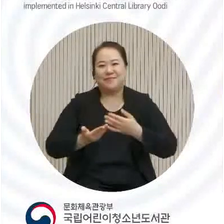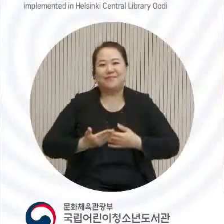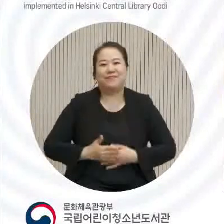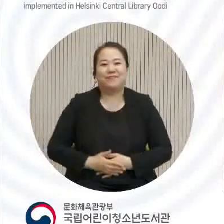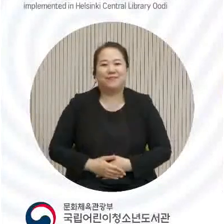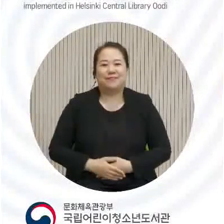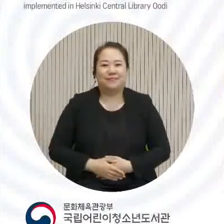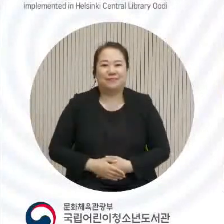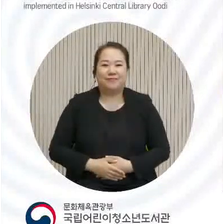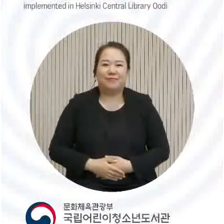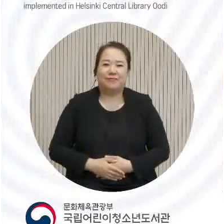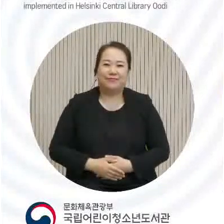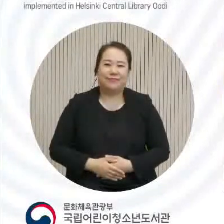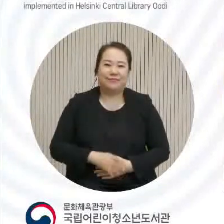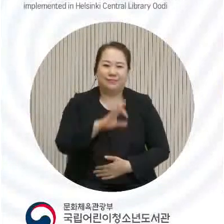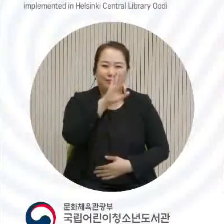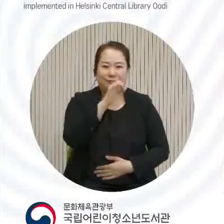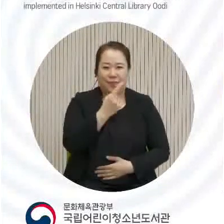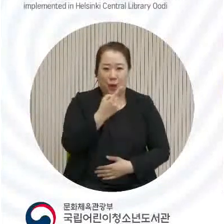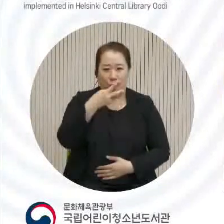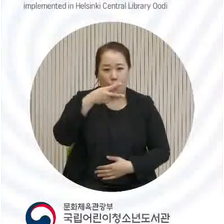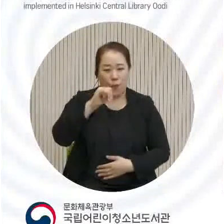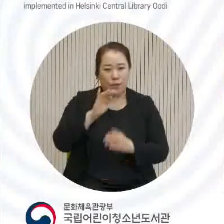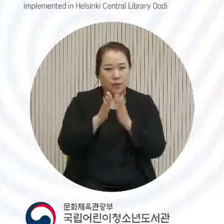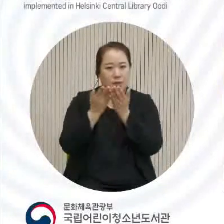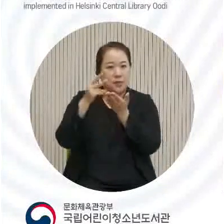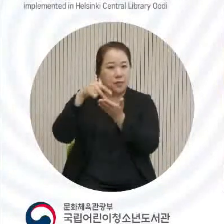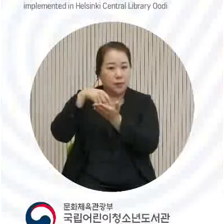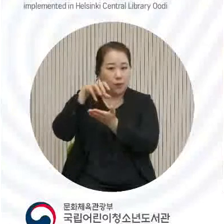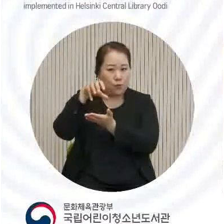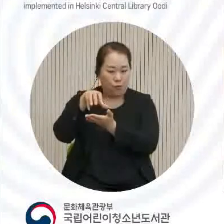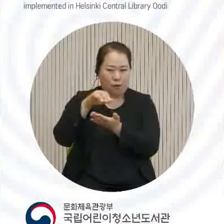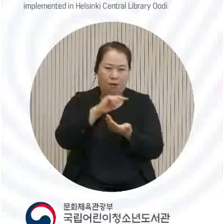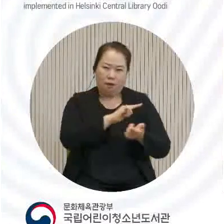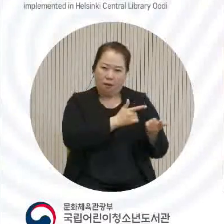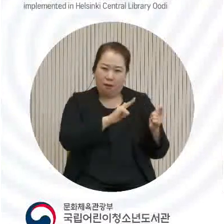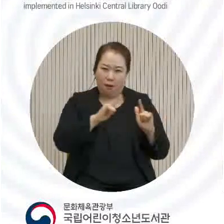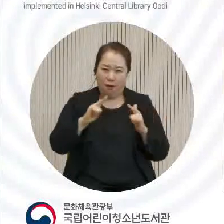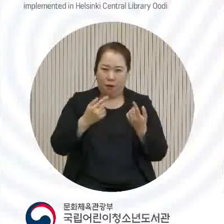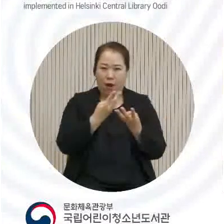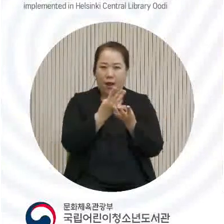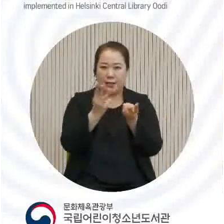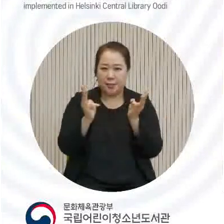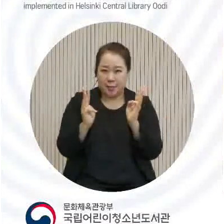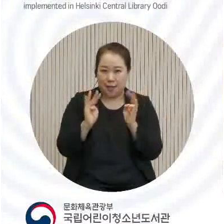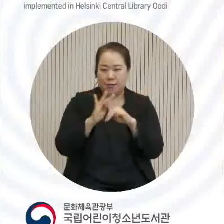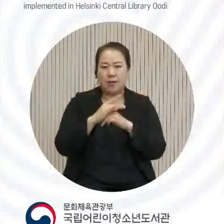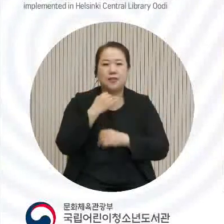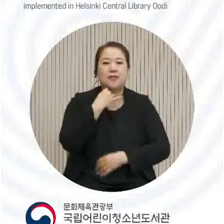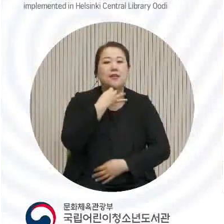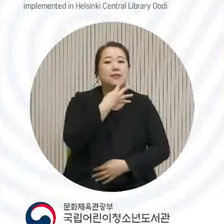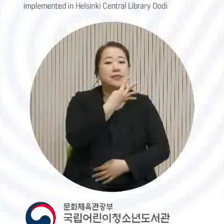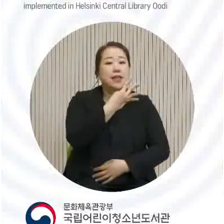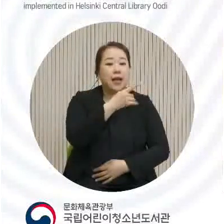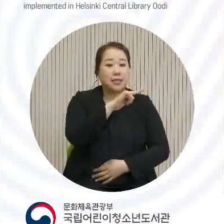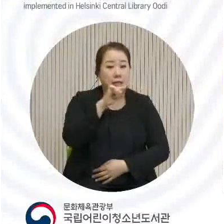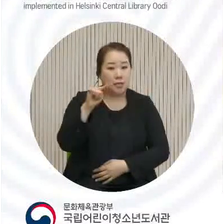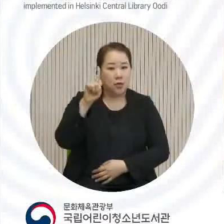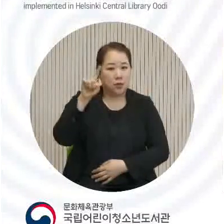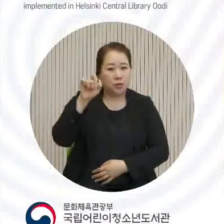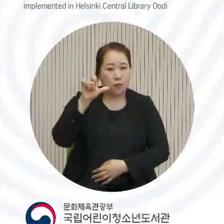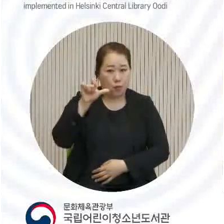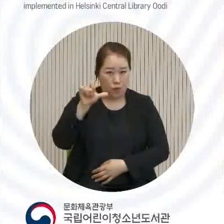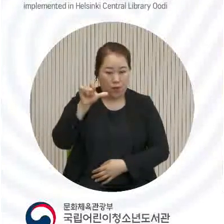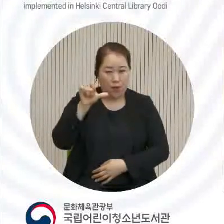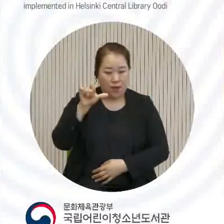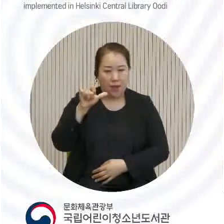We at Audi offer different kind of workshops for children aged 4 to 15. The workshops are carefully designed to support